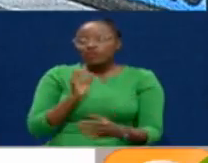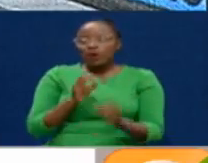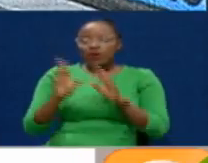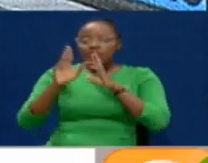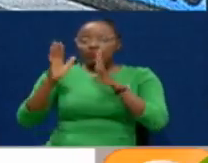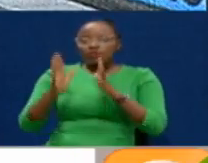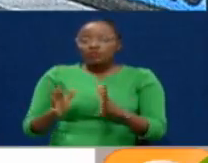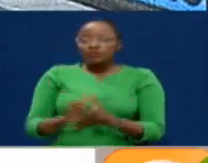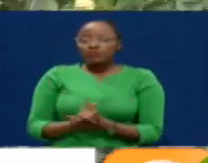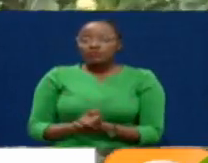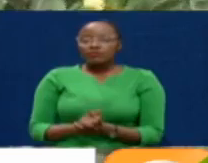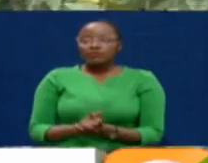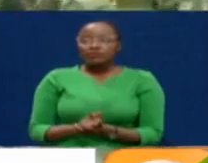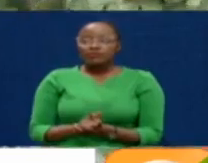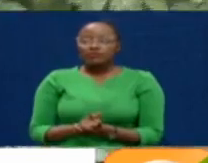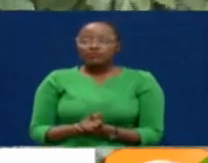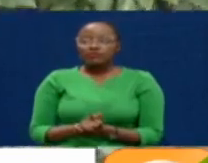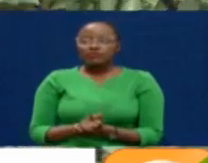Gashuri.